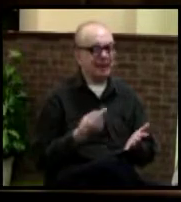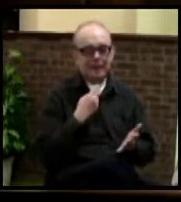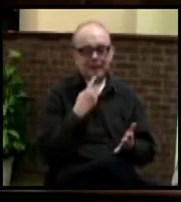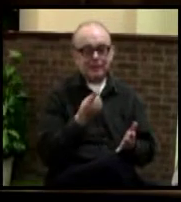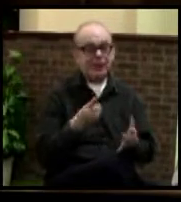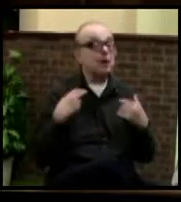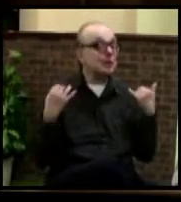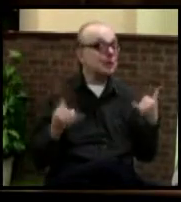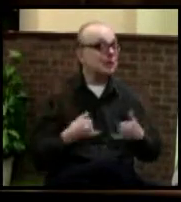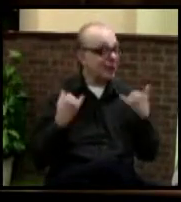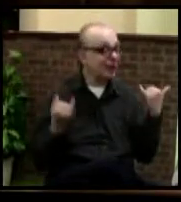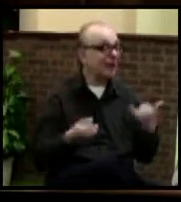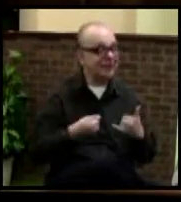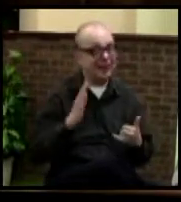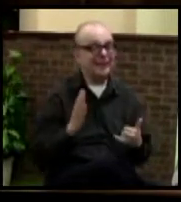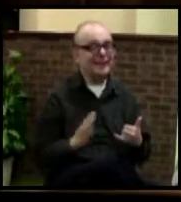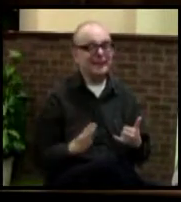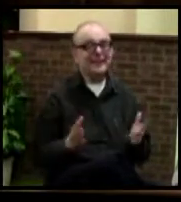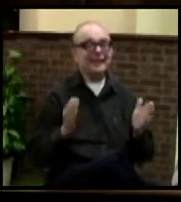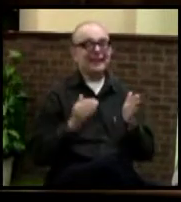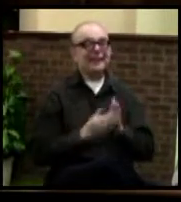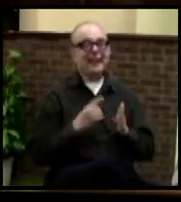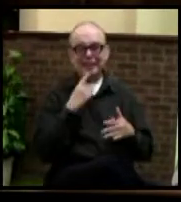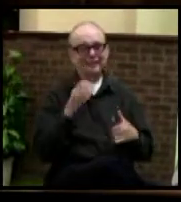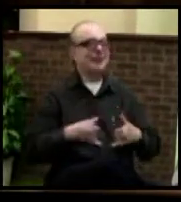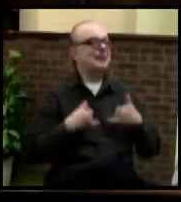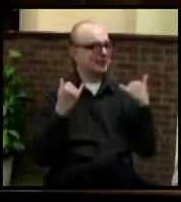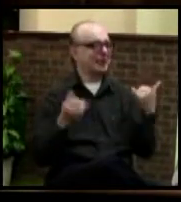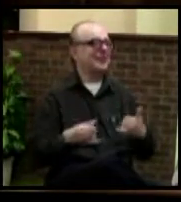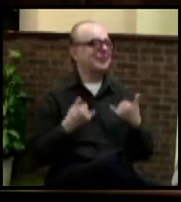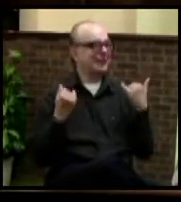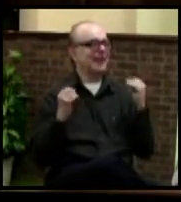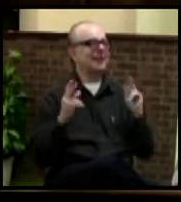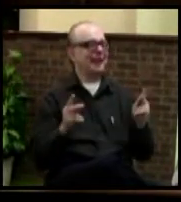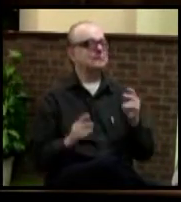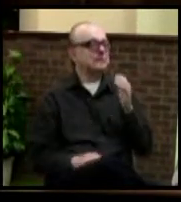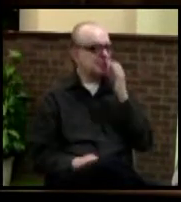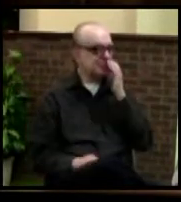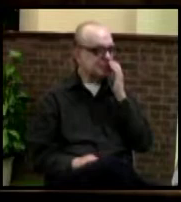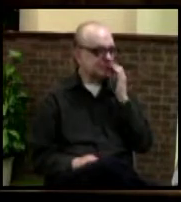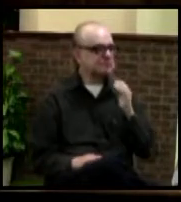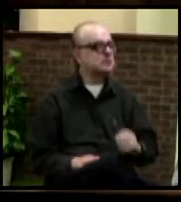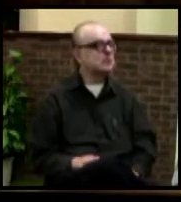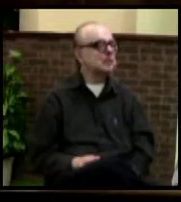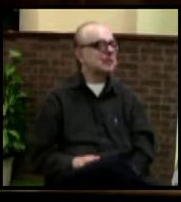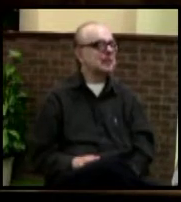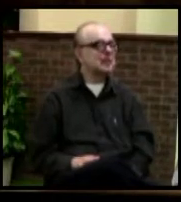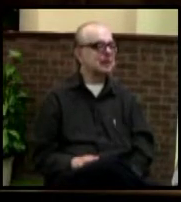you just say rejoice. Again, I say rejoice, okay?